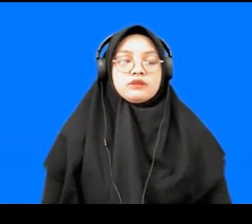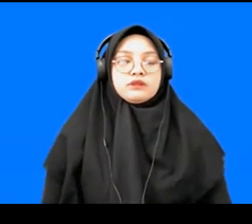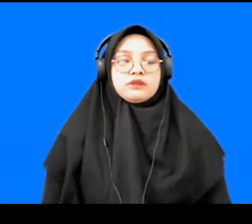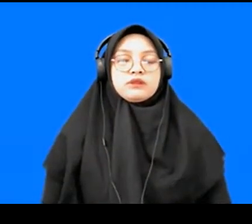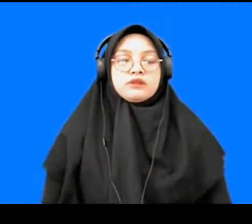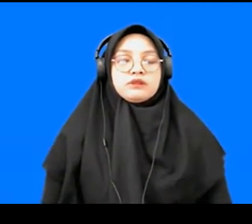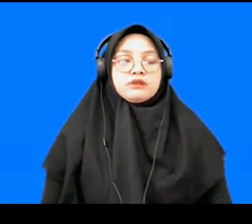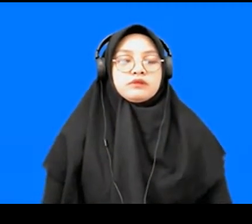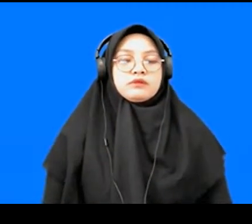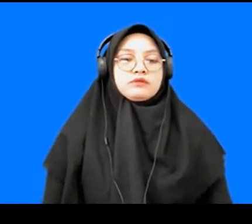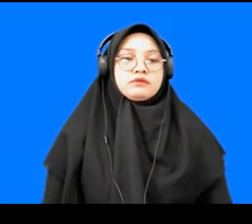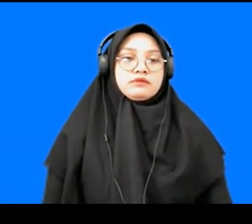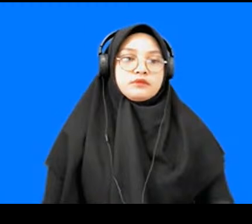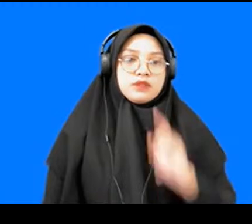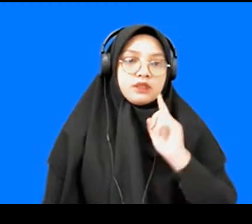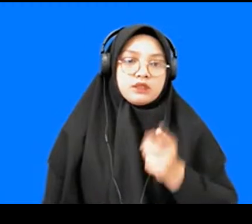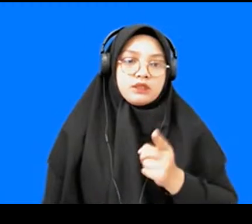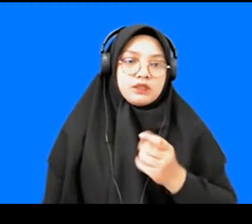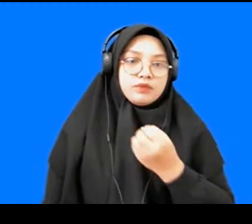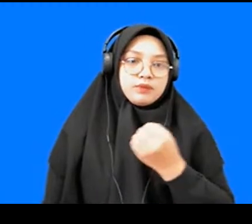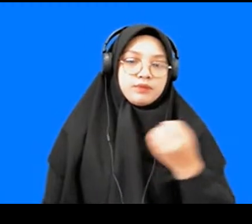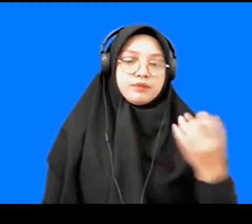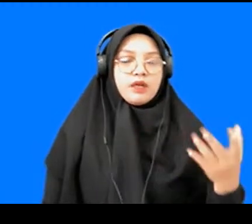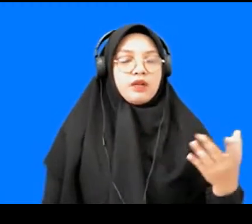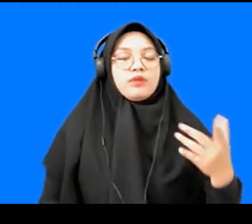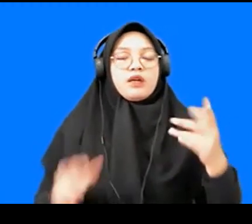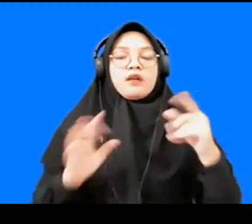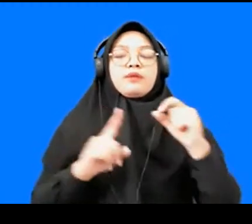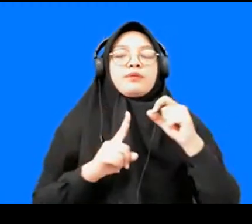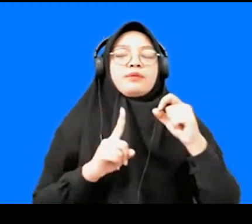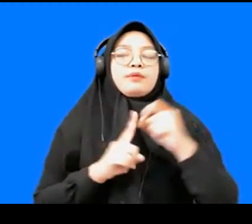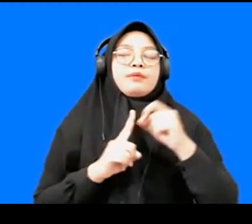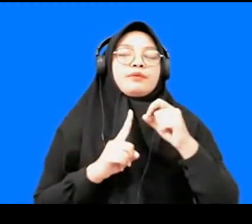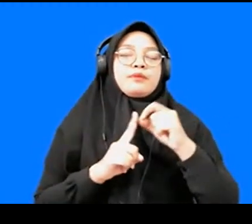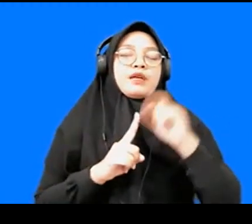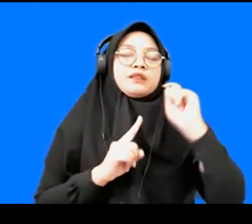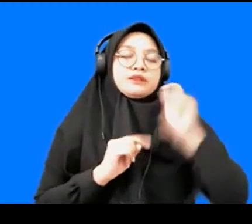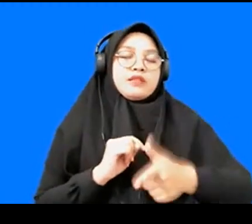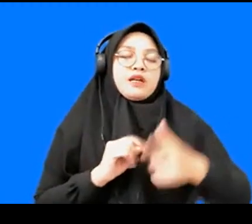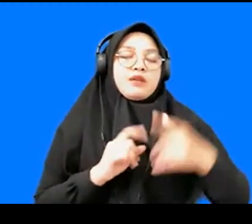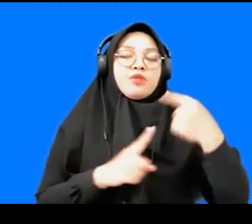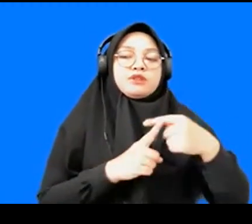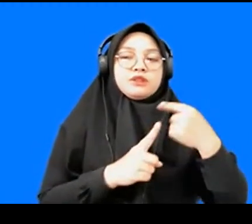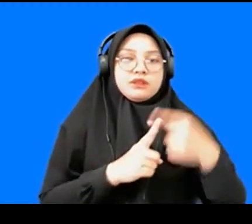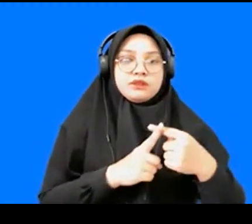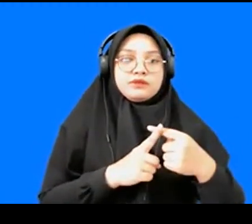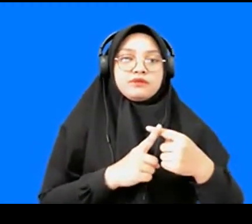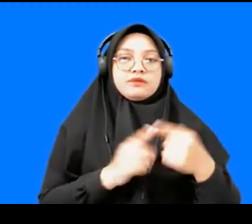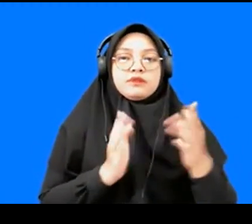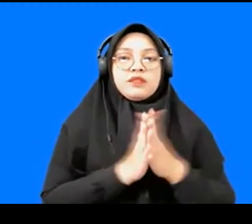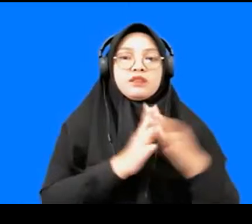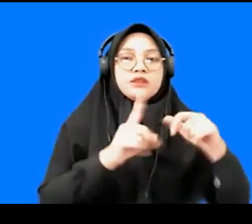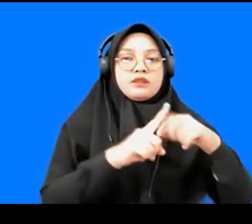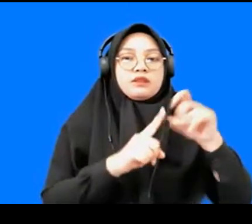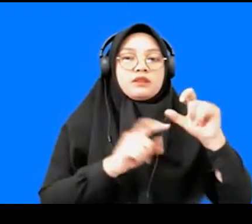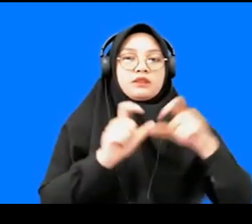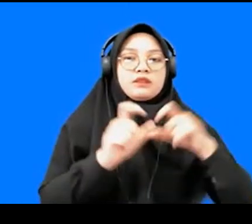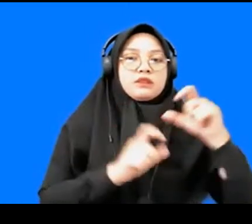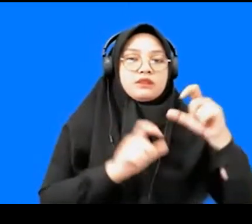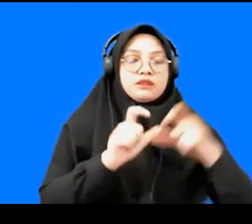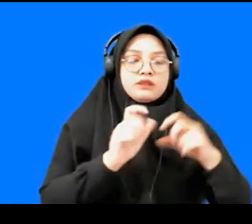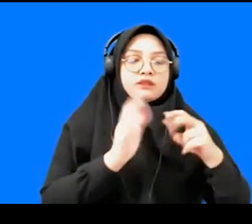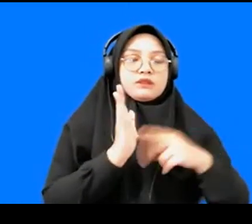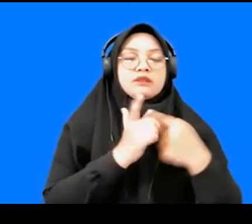tax, other progressive taxation because of the crisis. So all the nation states, the governments are also controlled